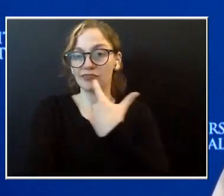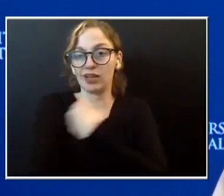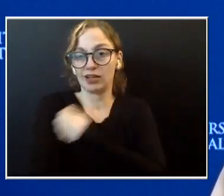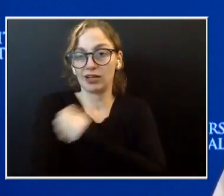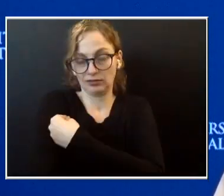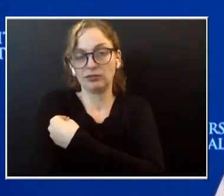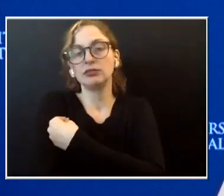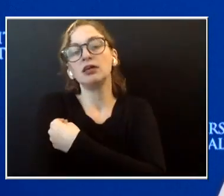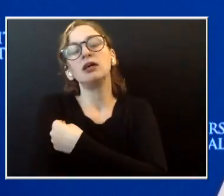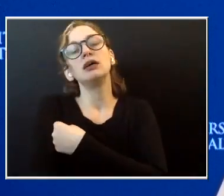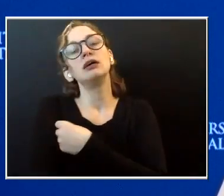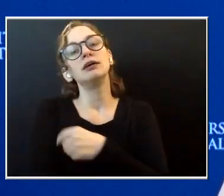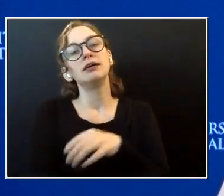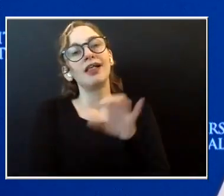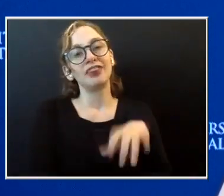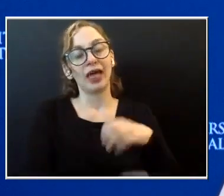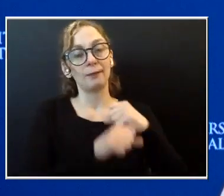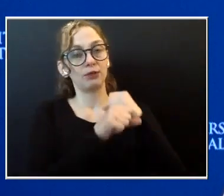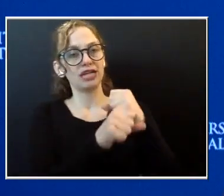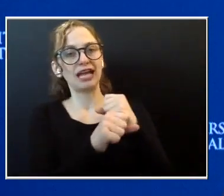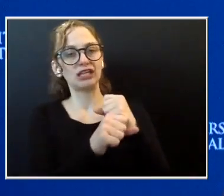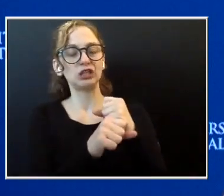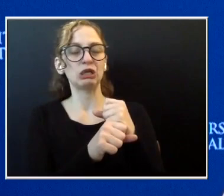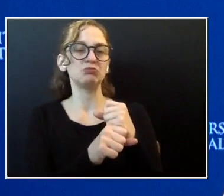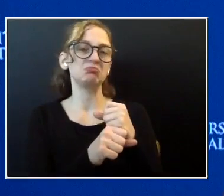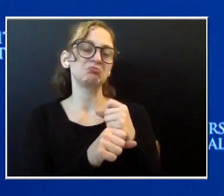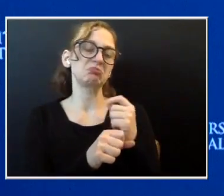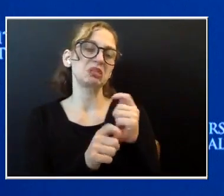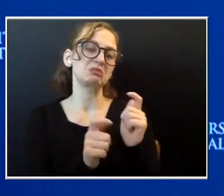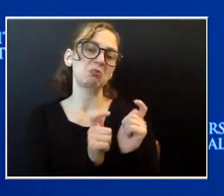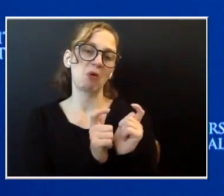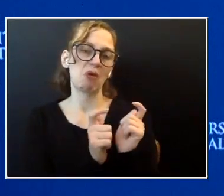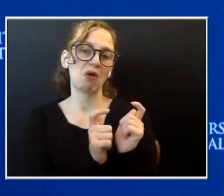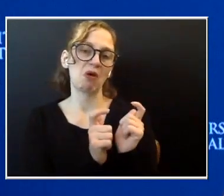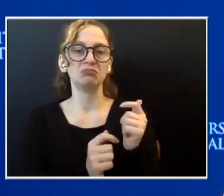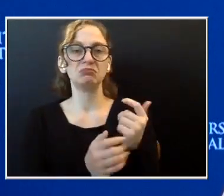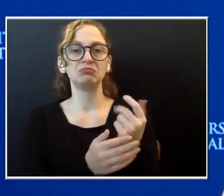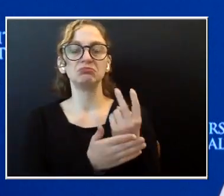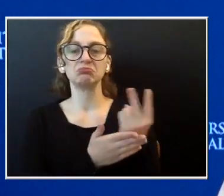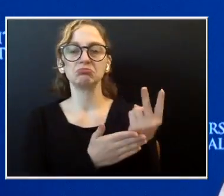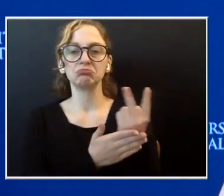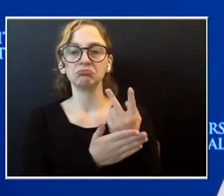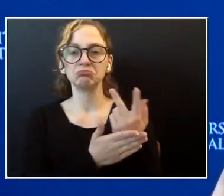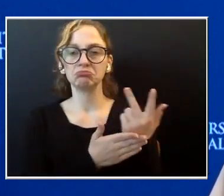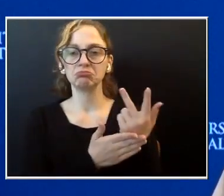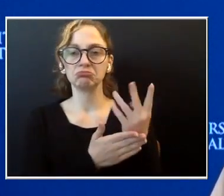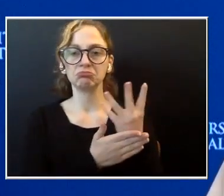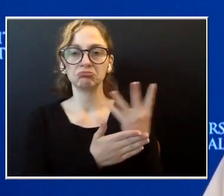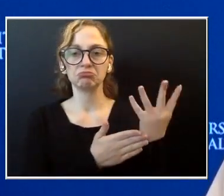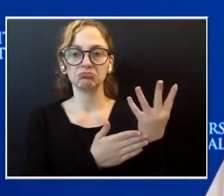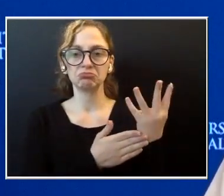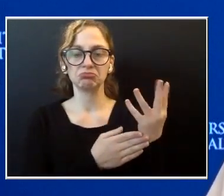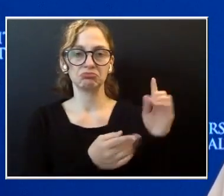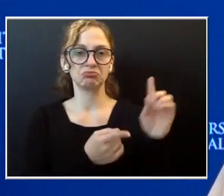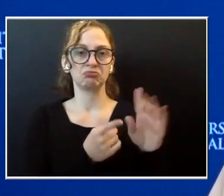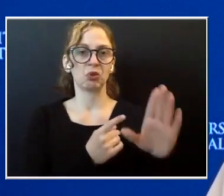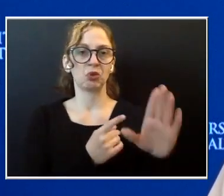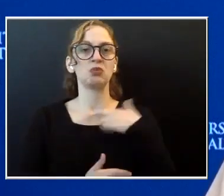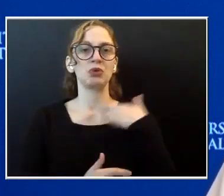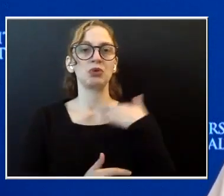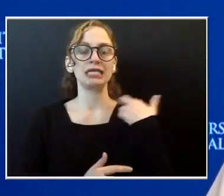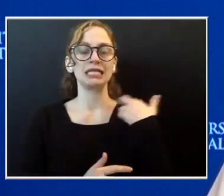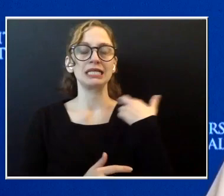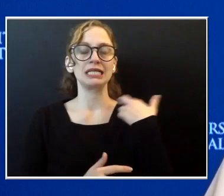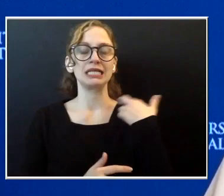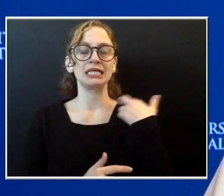That protection is very small, you know, maybe 2, 3, 4 weeks at the most, about reducing your risk of an infection. As far as continuing